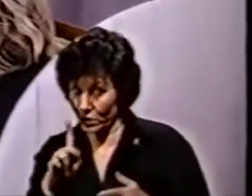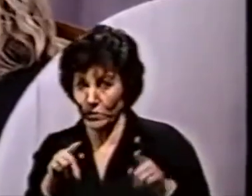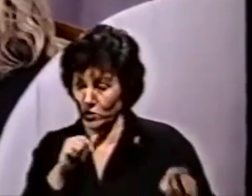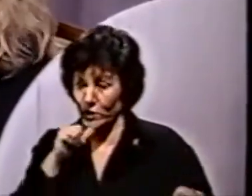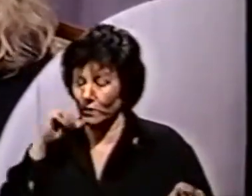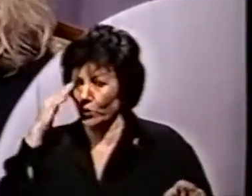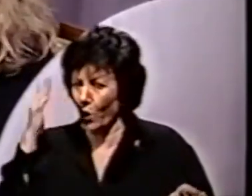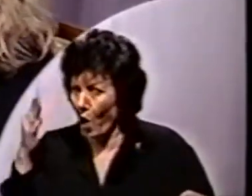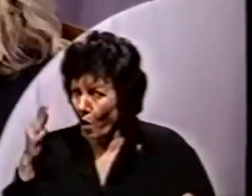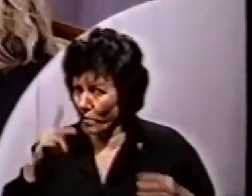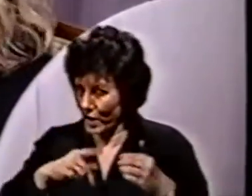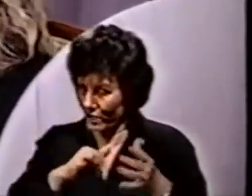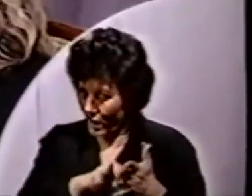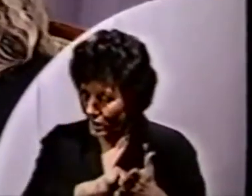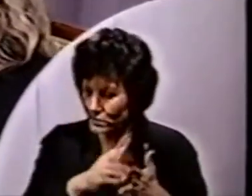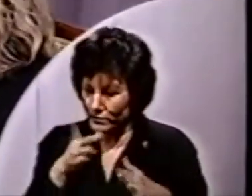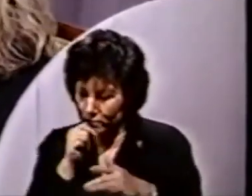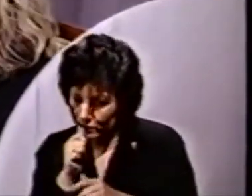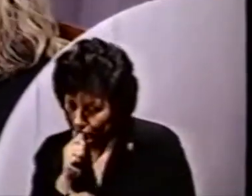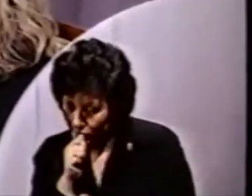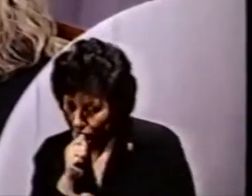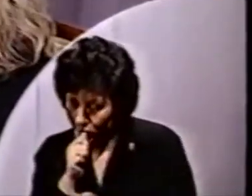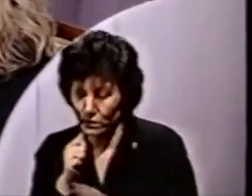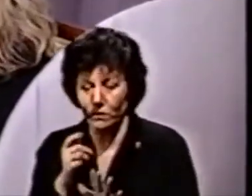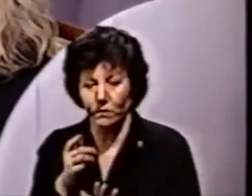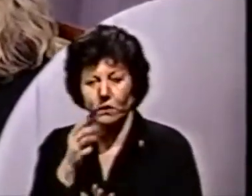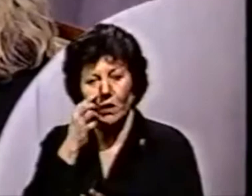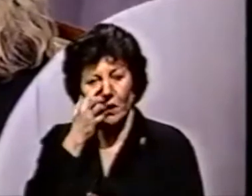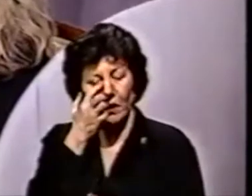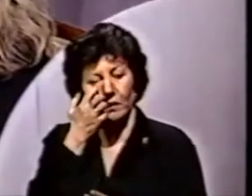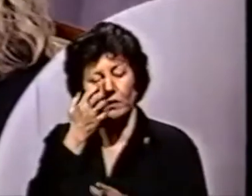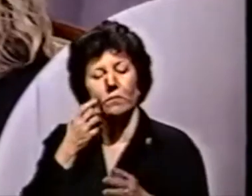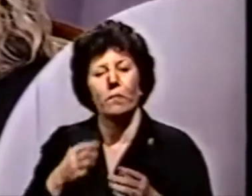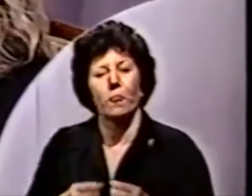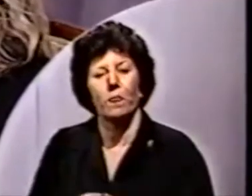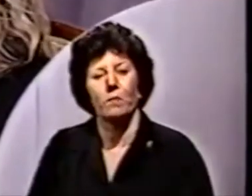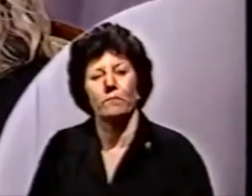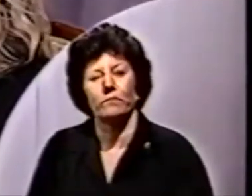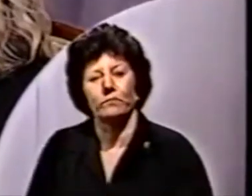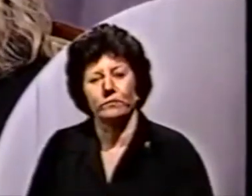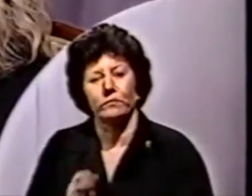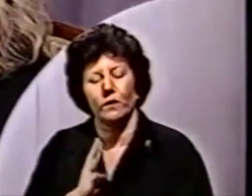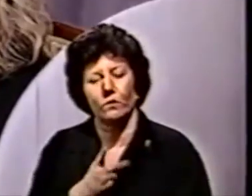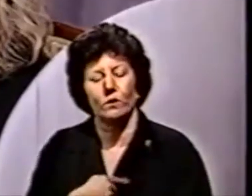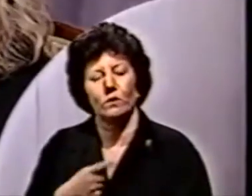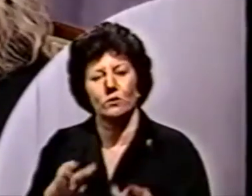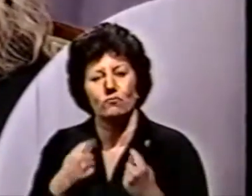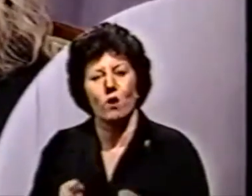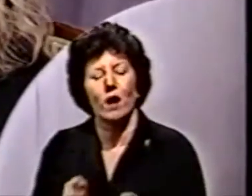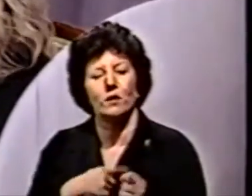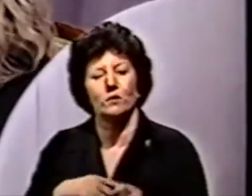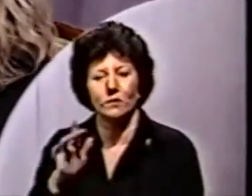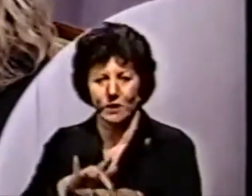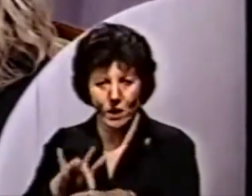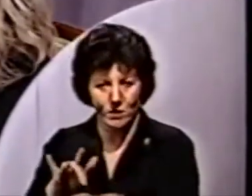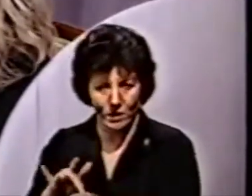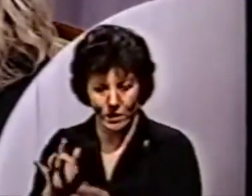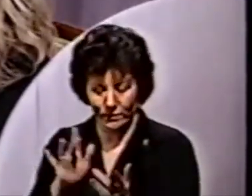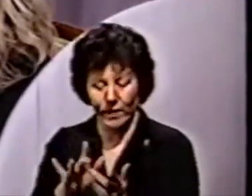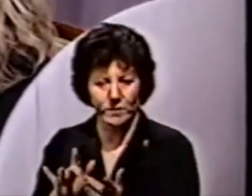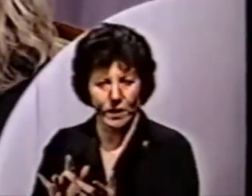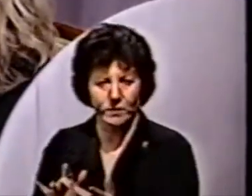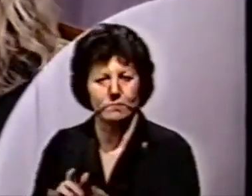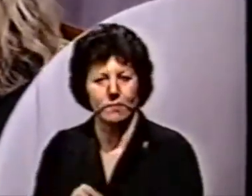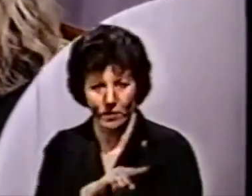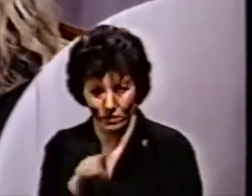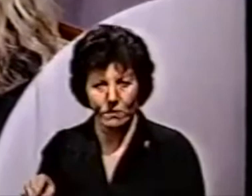doesn't get tested because she doesn't know she's at risk. And that's a big group of women that we're trying to reach to get the information out to. And